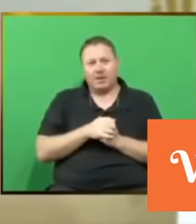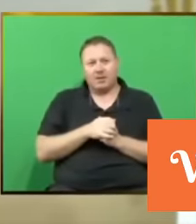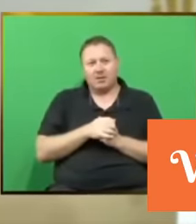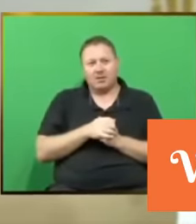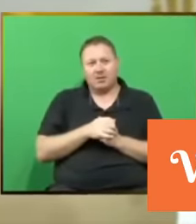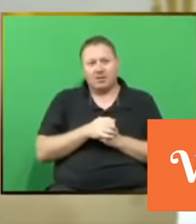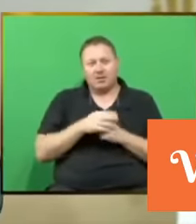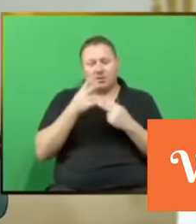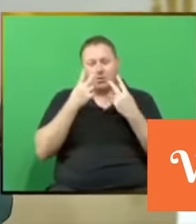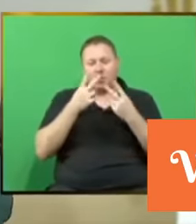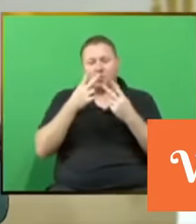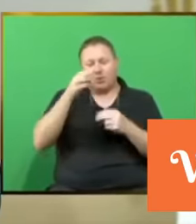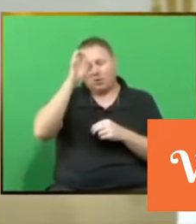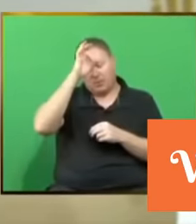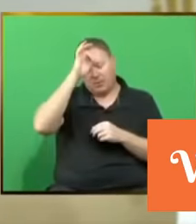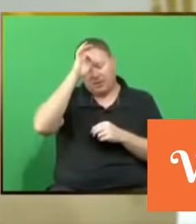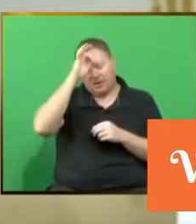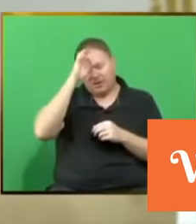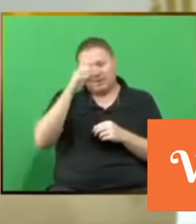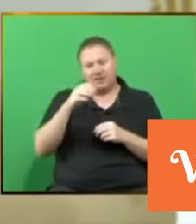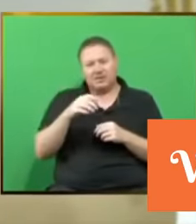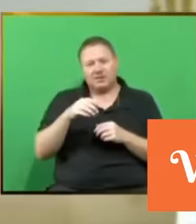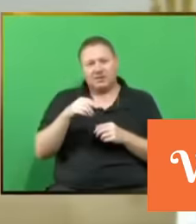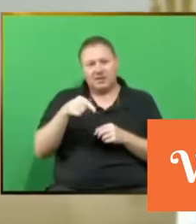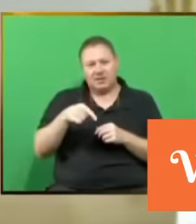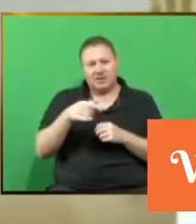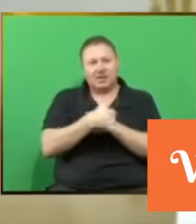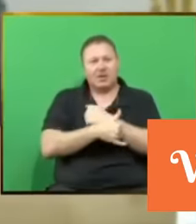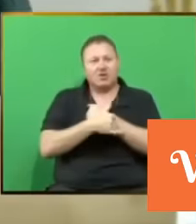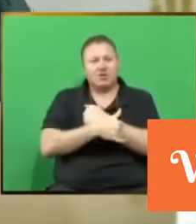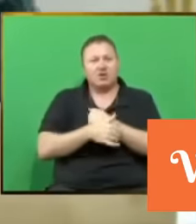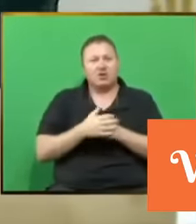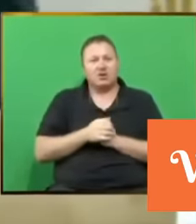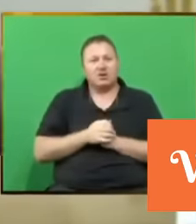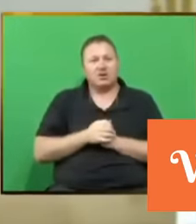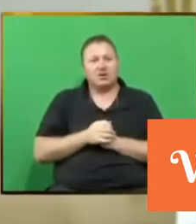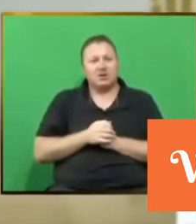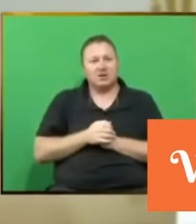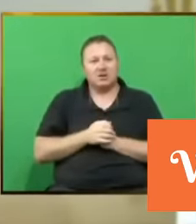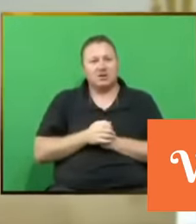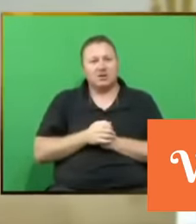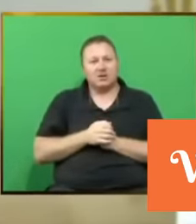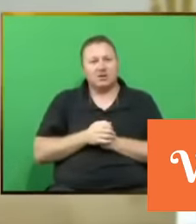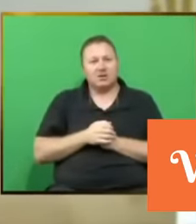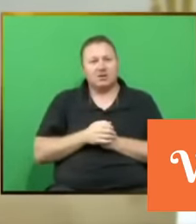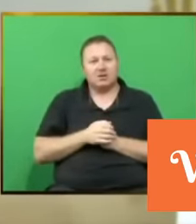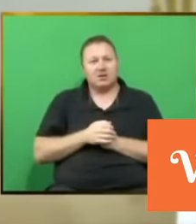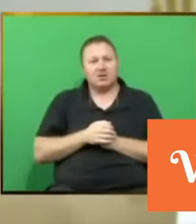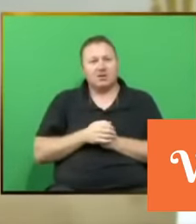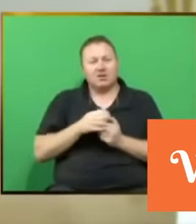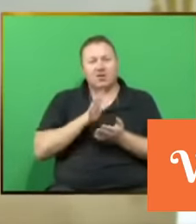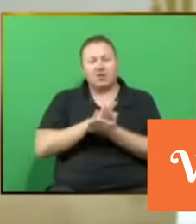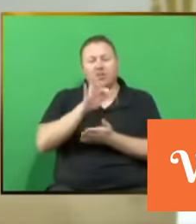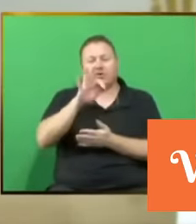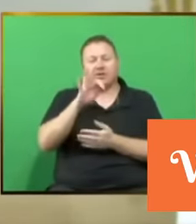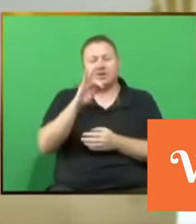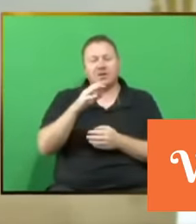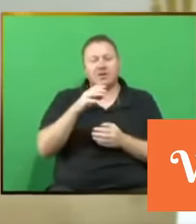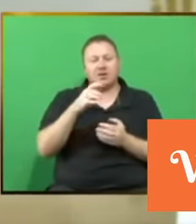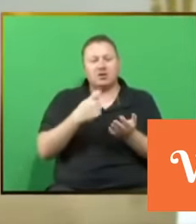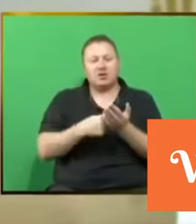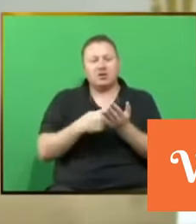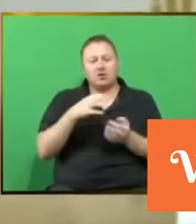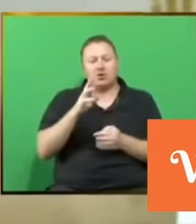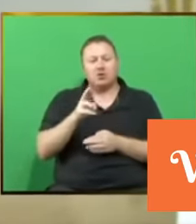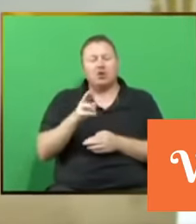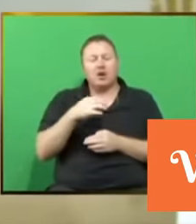of the police officers in this country. At disgraceful 13 rand danger allowance, living in shacks